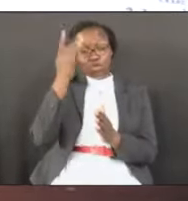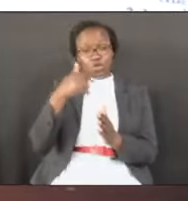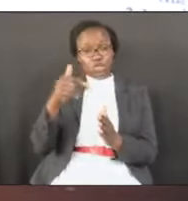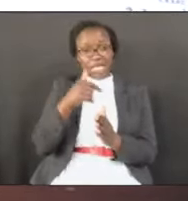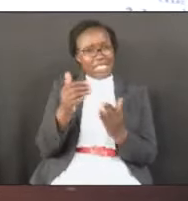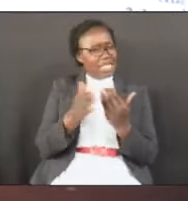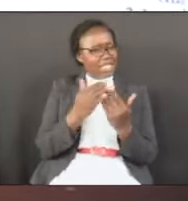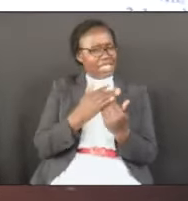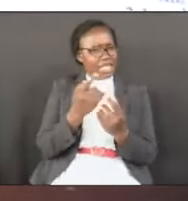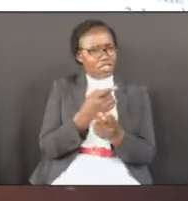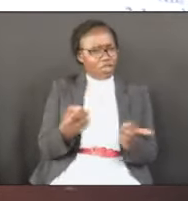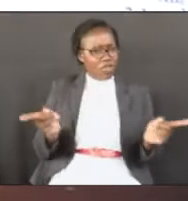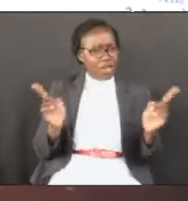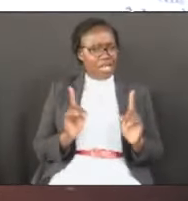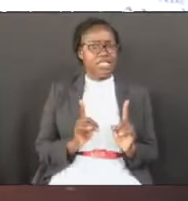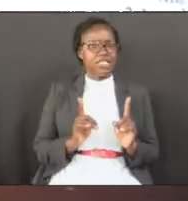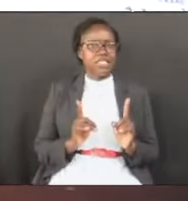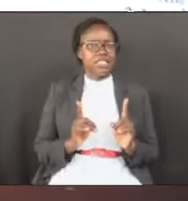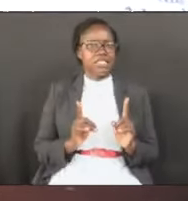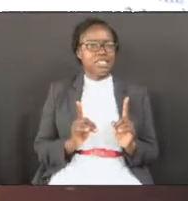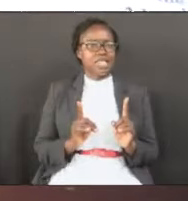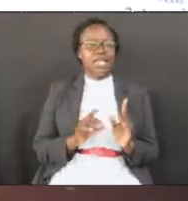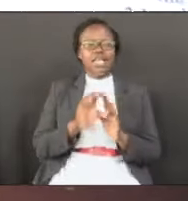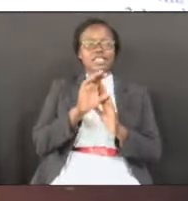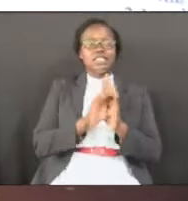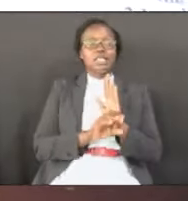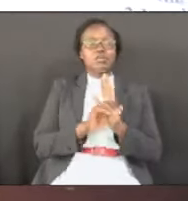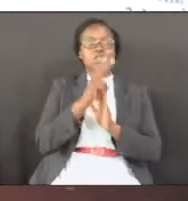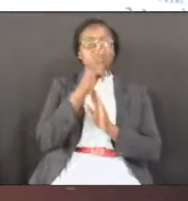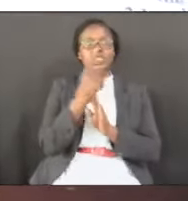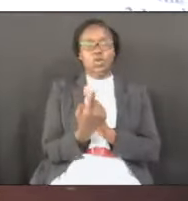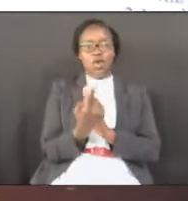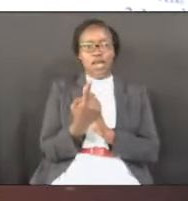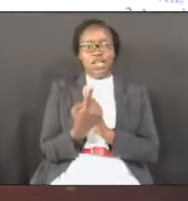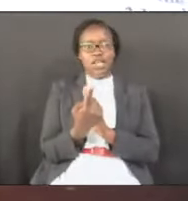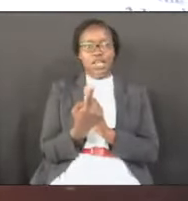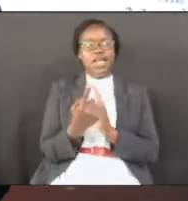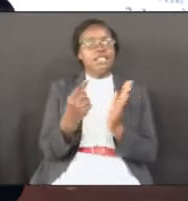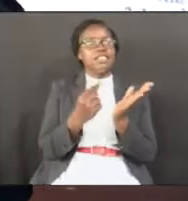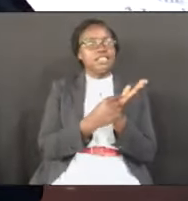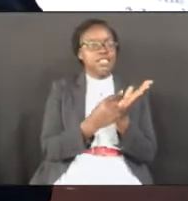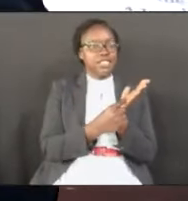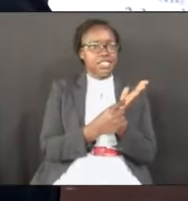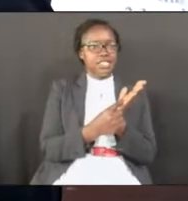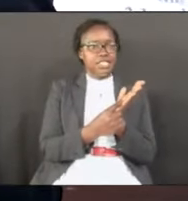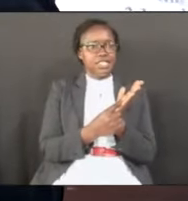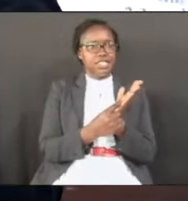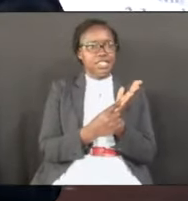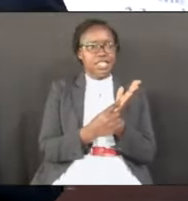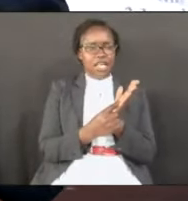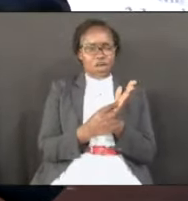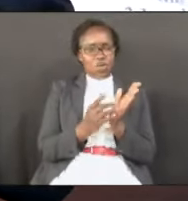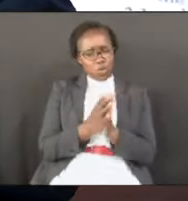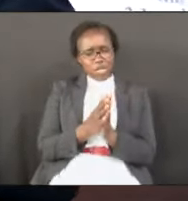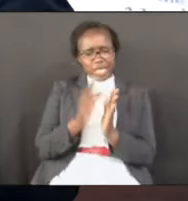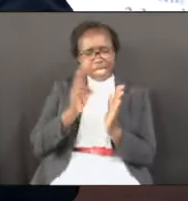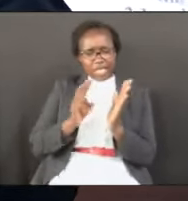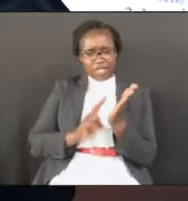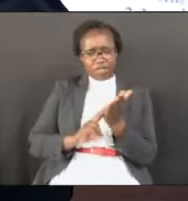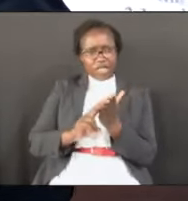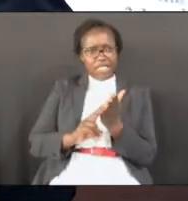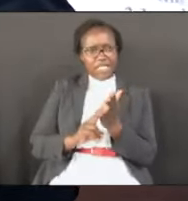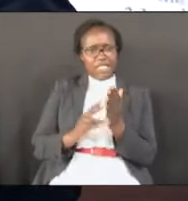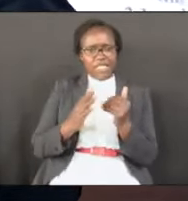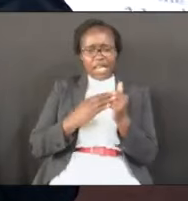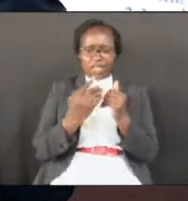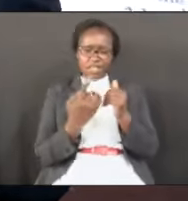us. Chapter 21 of the book of Genesis, We are going to consider verse 9